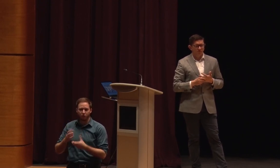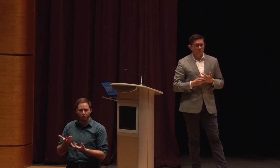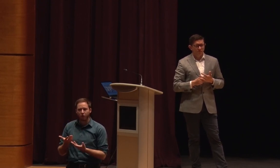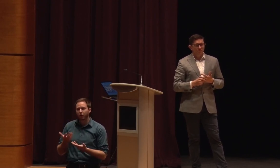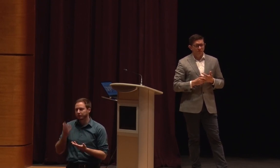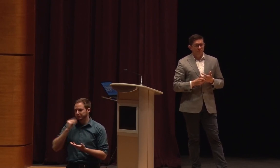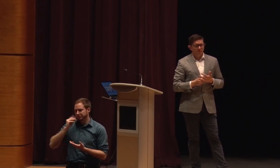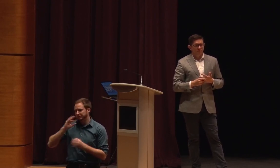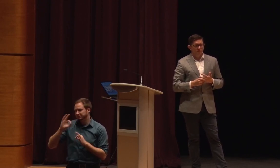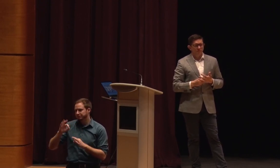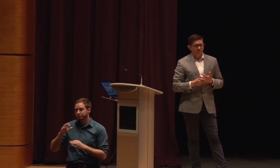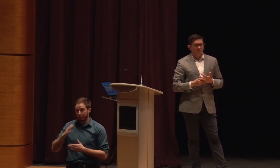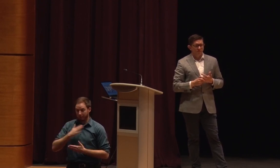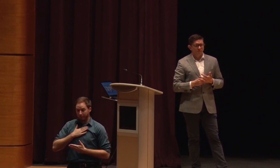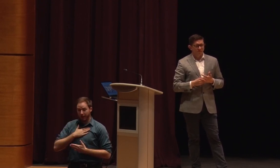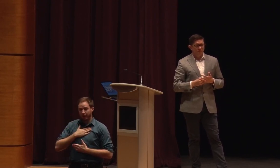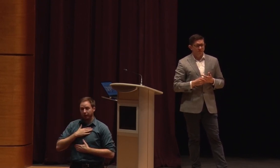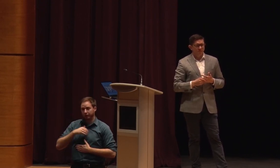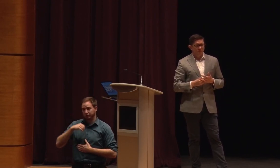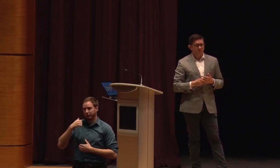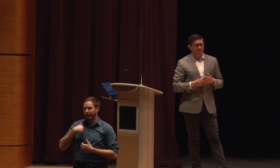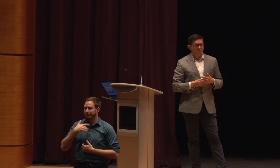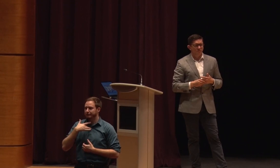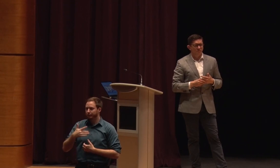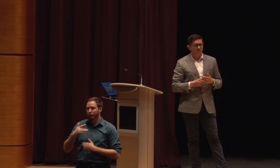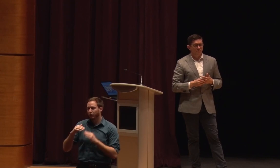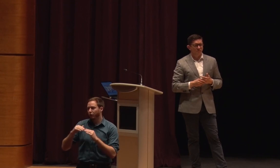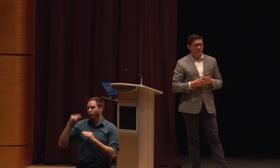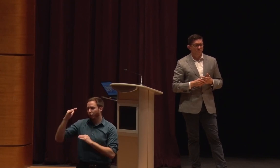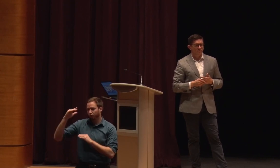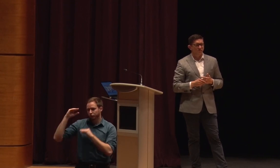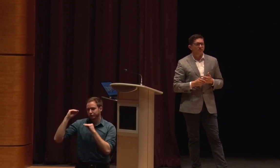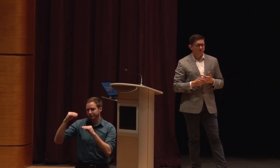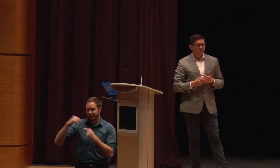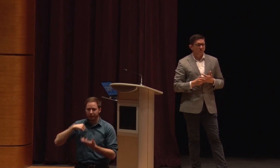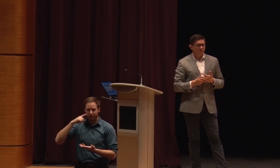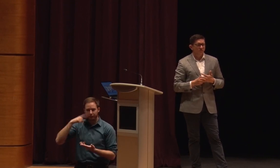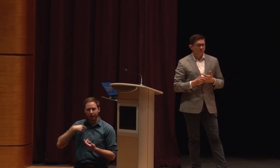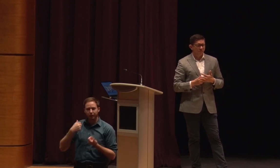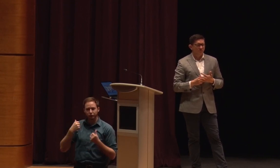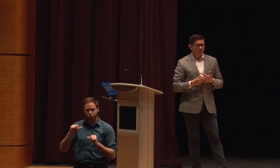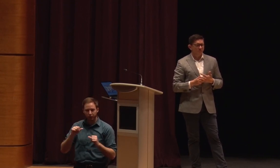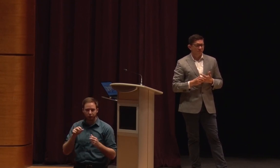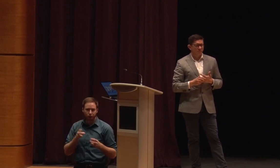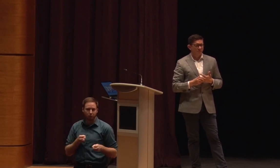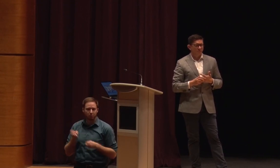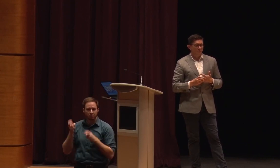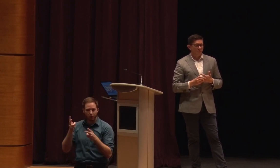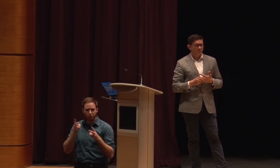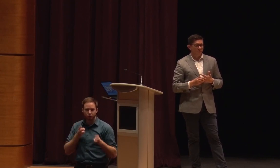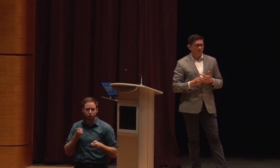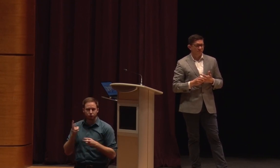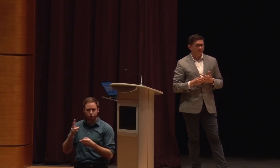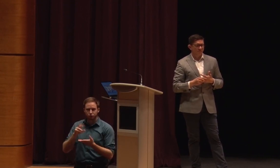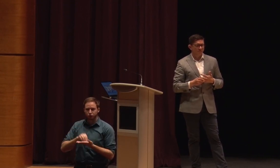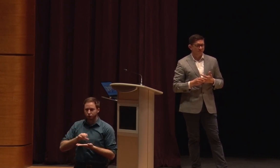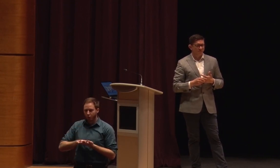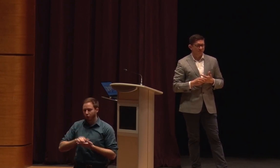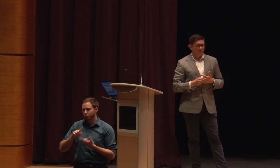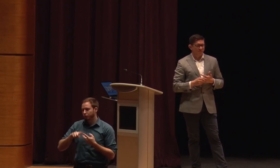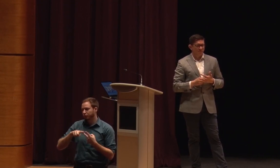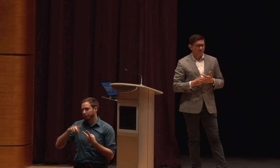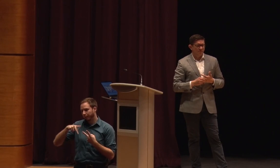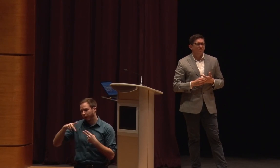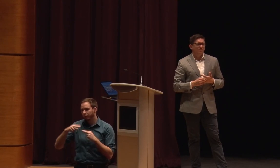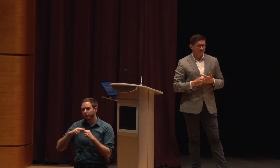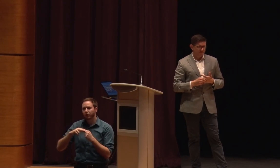I know in my attempt, I probably overdo things because I try to post notes,